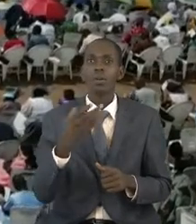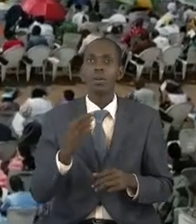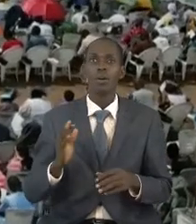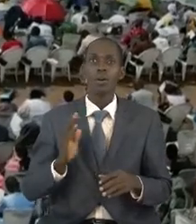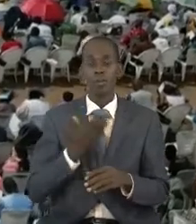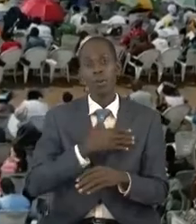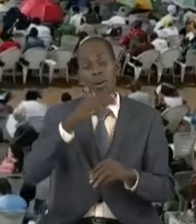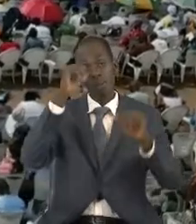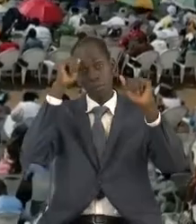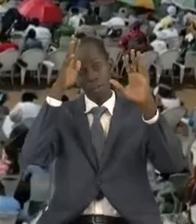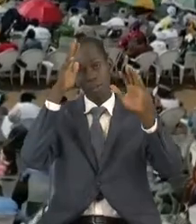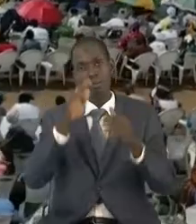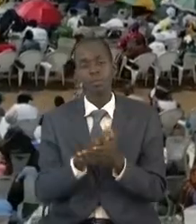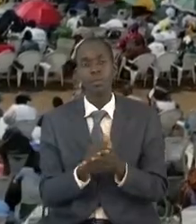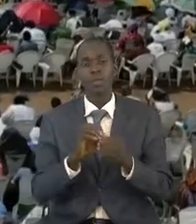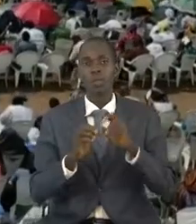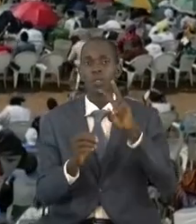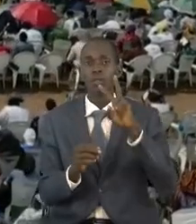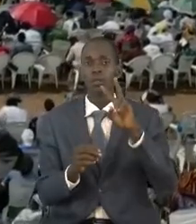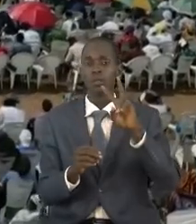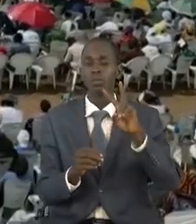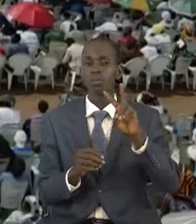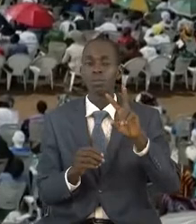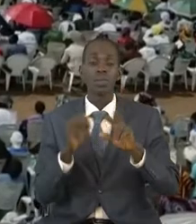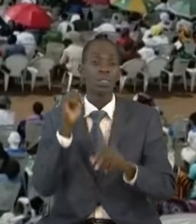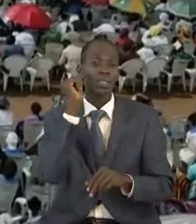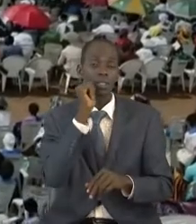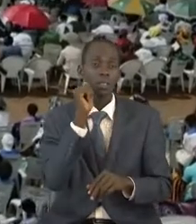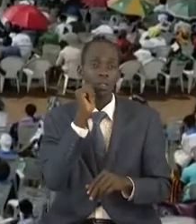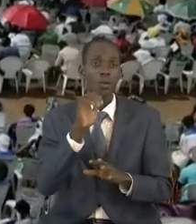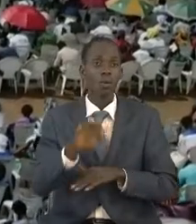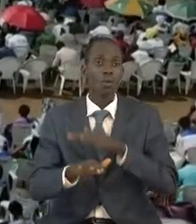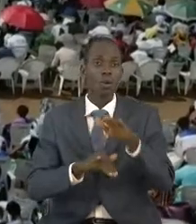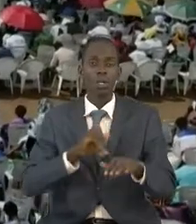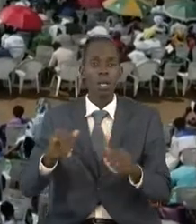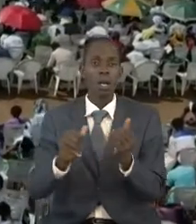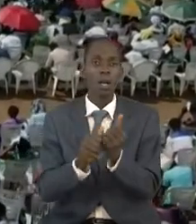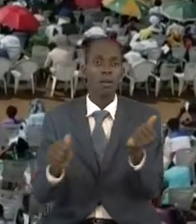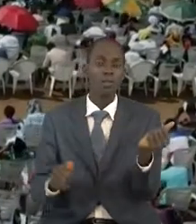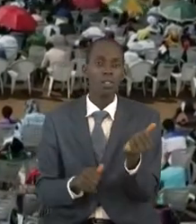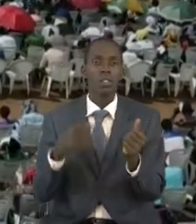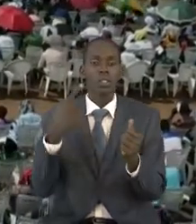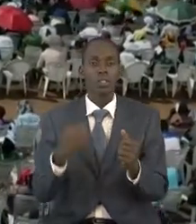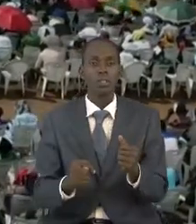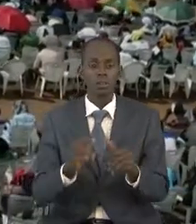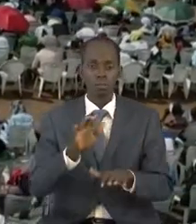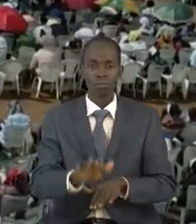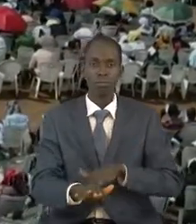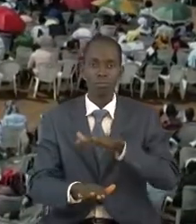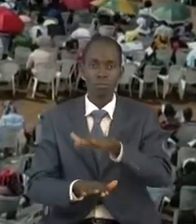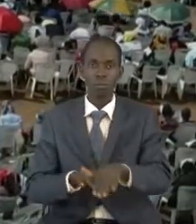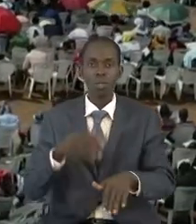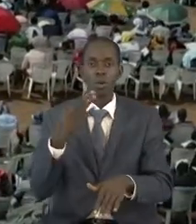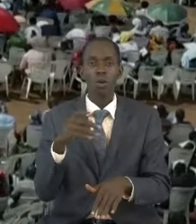Number three, daily walking, avoiding the footsteps of the